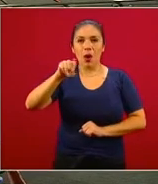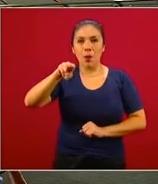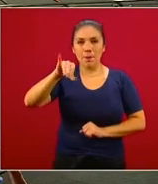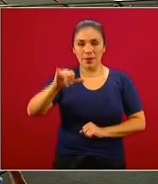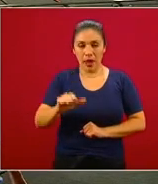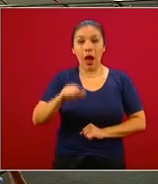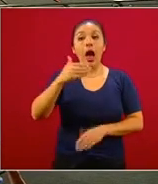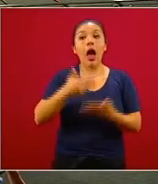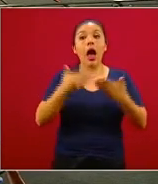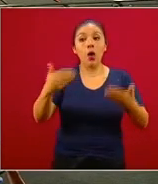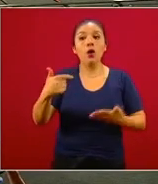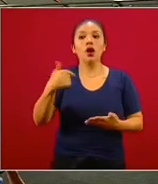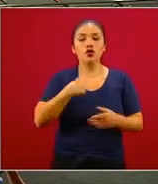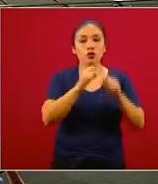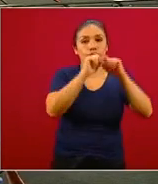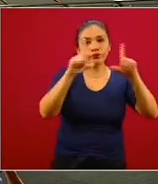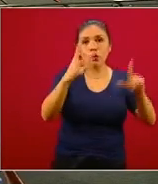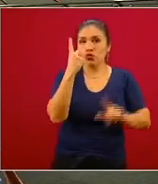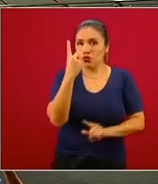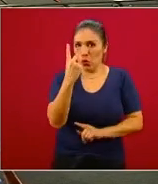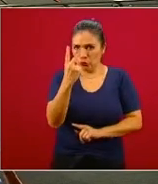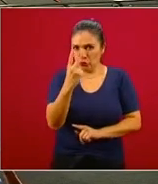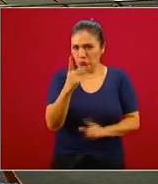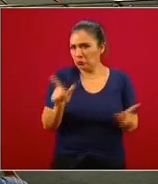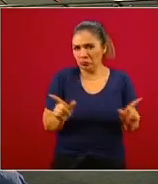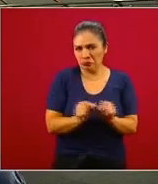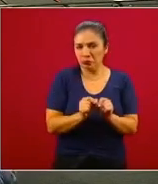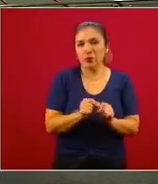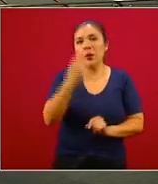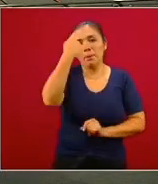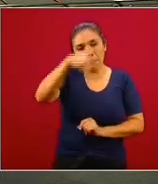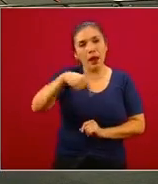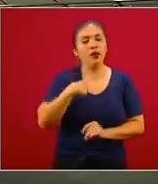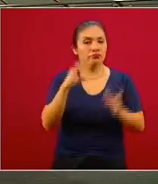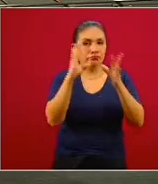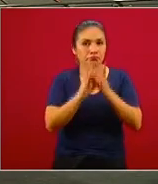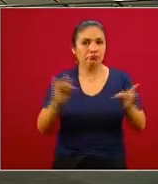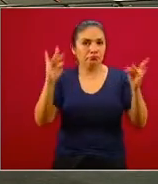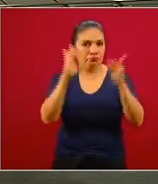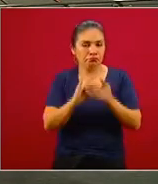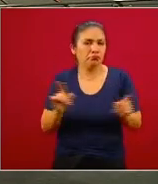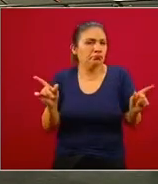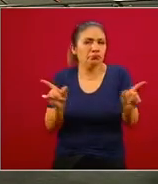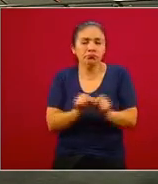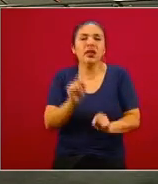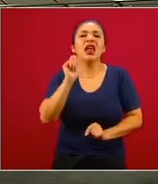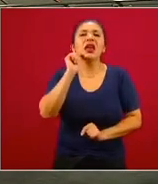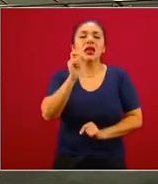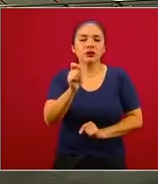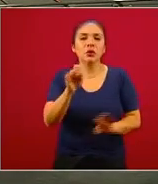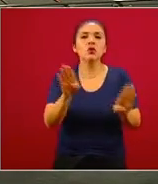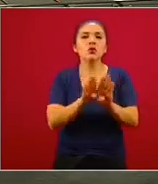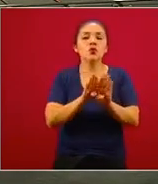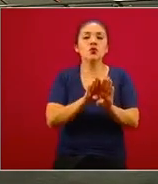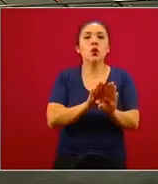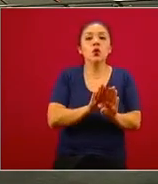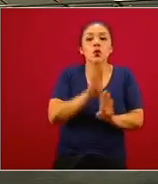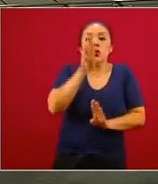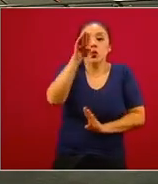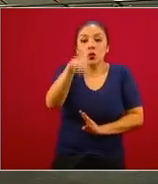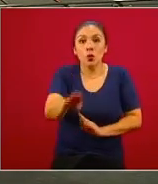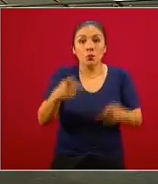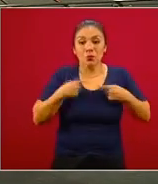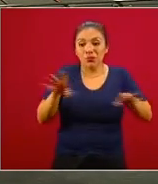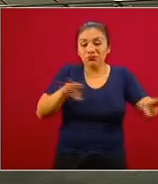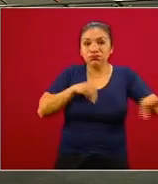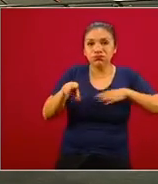today. Dos diapositivas nada más para comentar. Thank you, Dr. Alomía. I will be presenting only